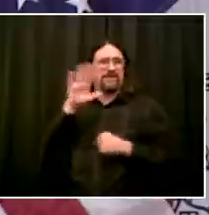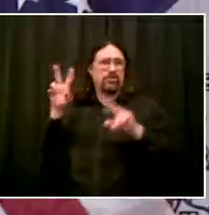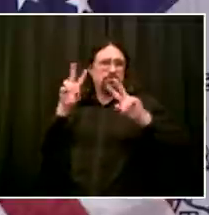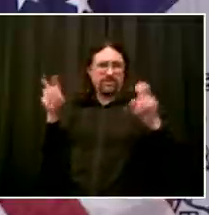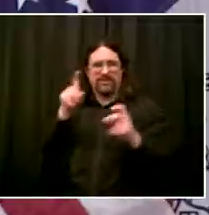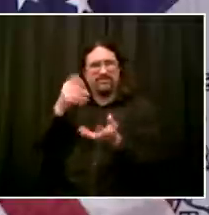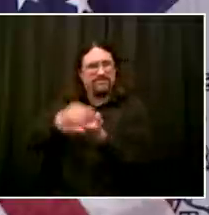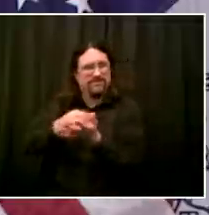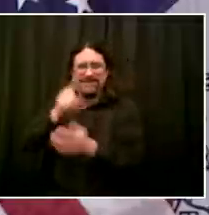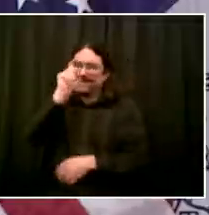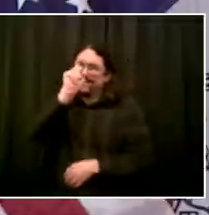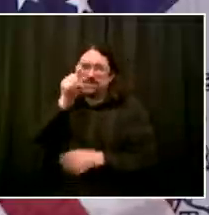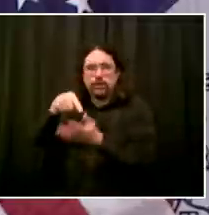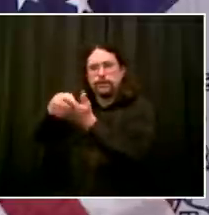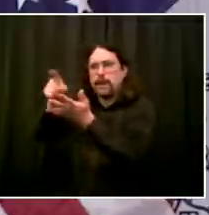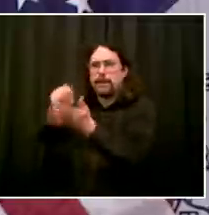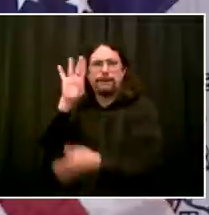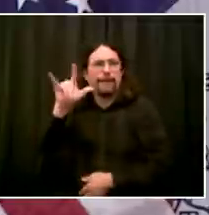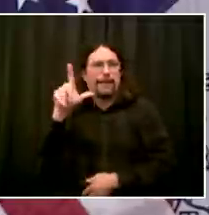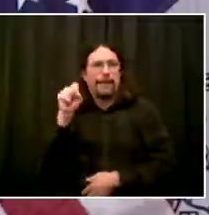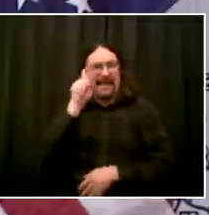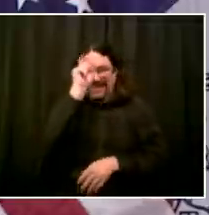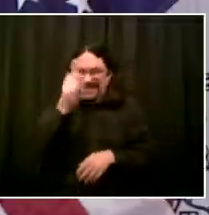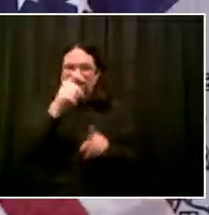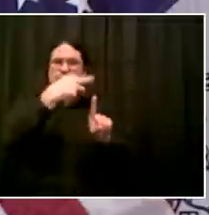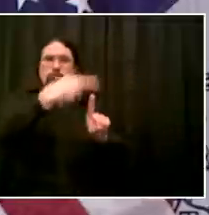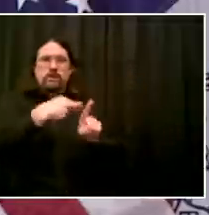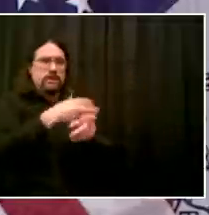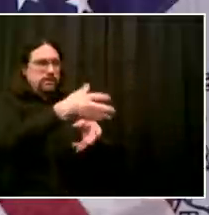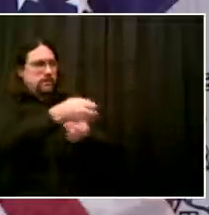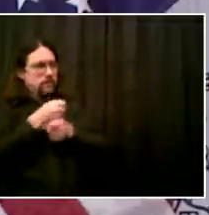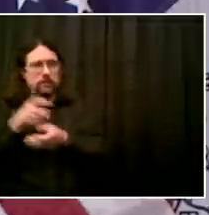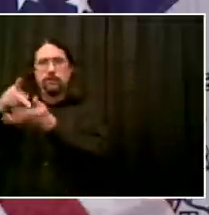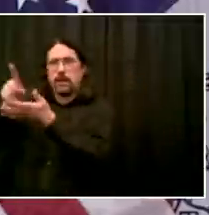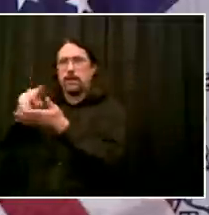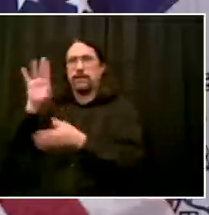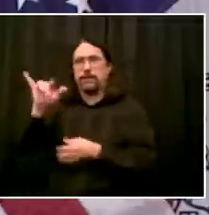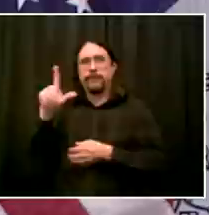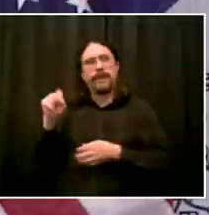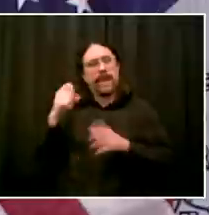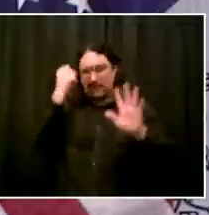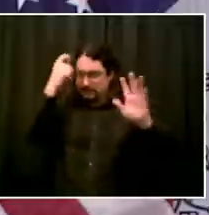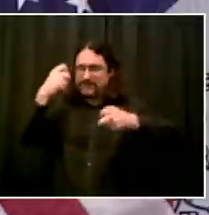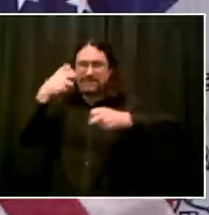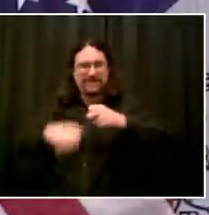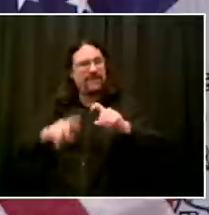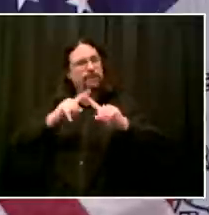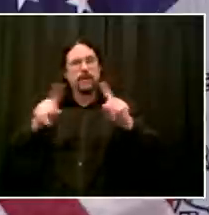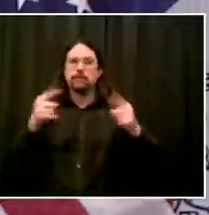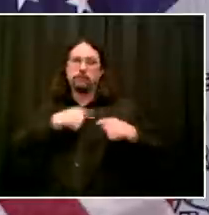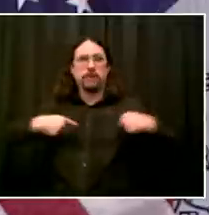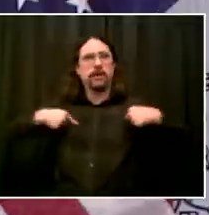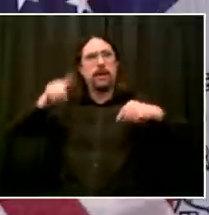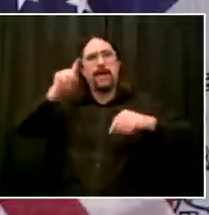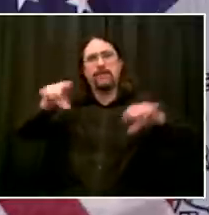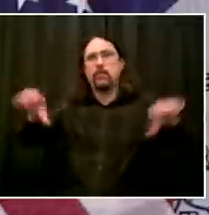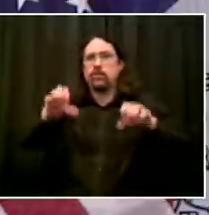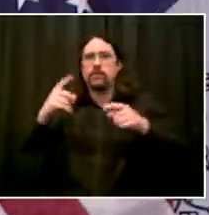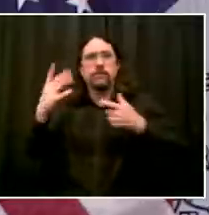of horrible situation. So the best thing would be a stimulus that embraces the notion of covering people's back